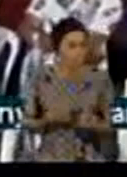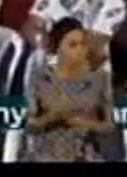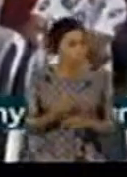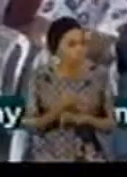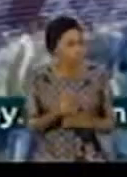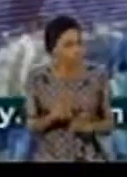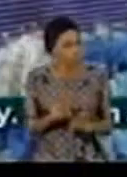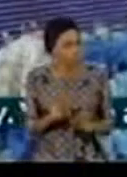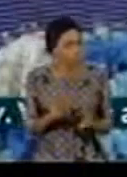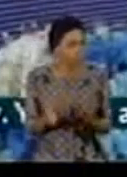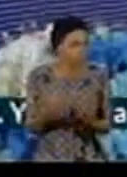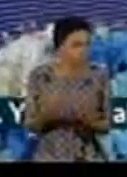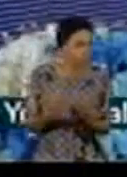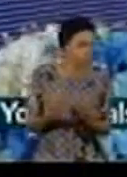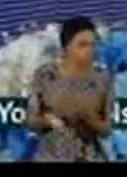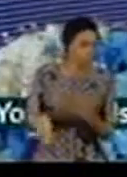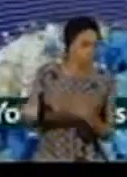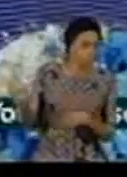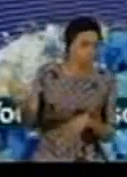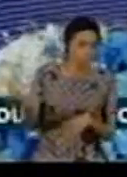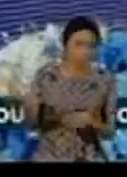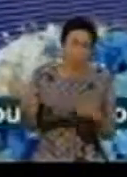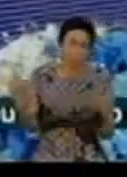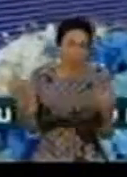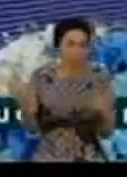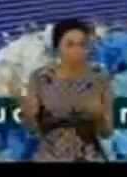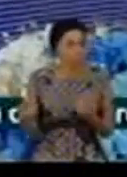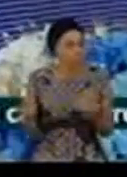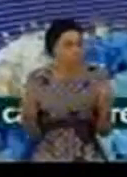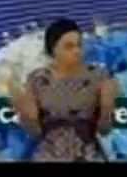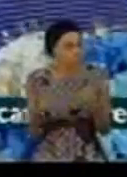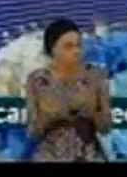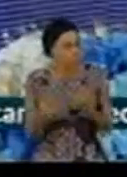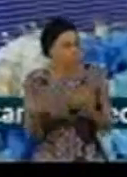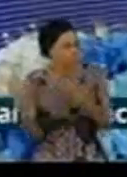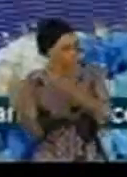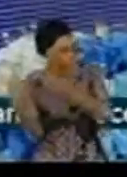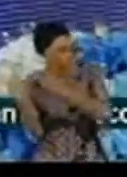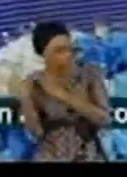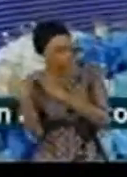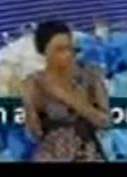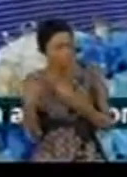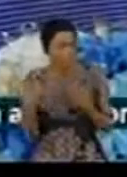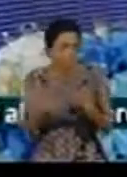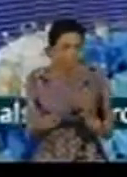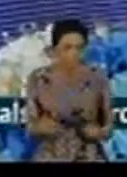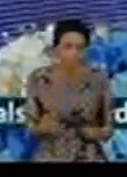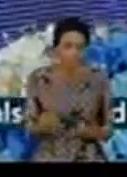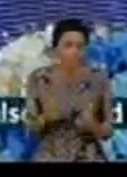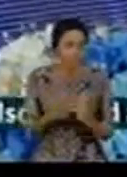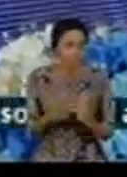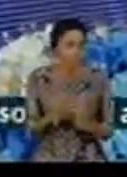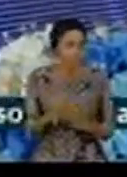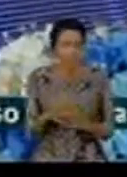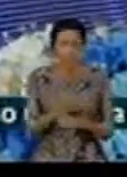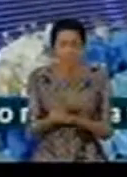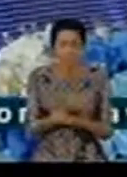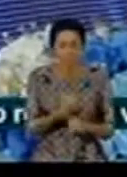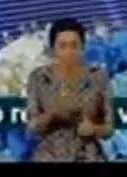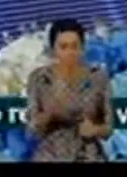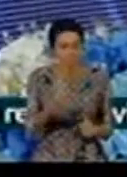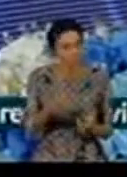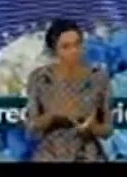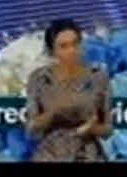hand side by this pulpit. Quickly. Quickly. At the far back, in my left